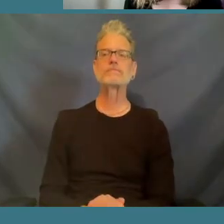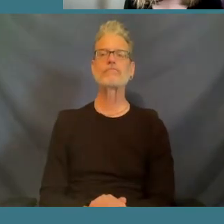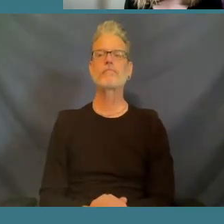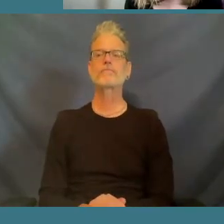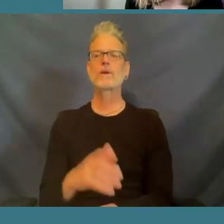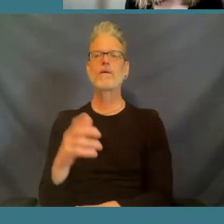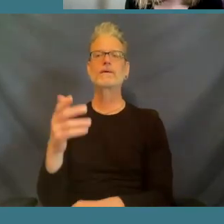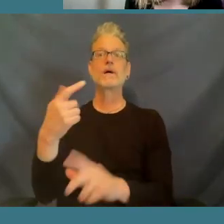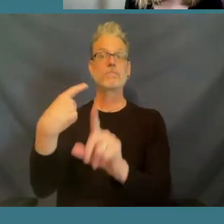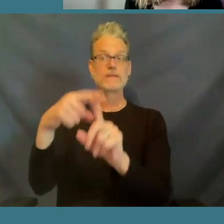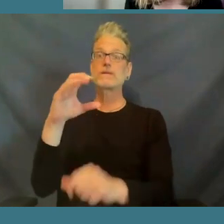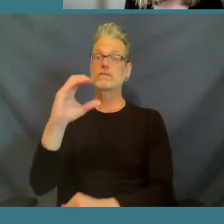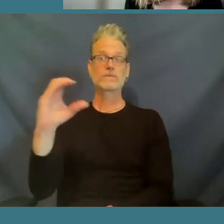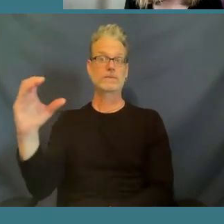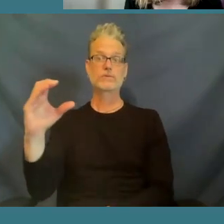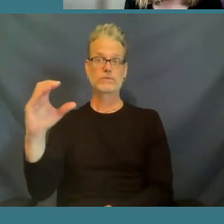closed captioning.